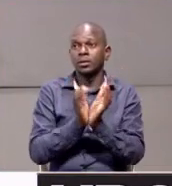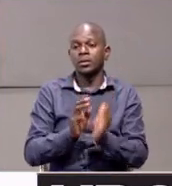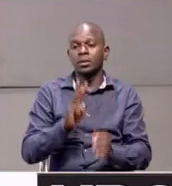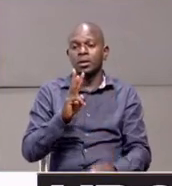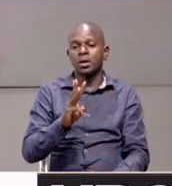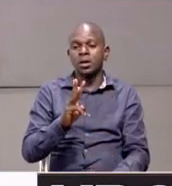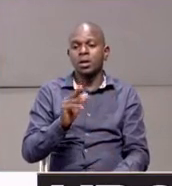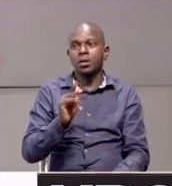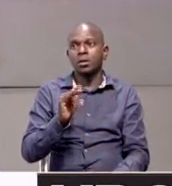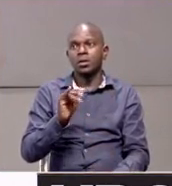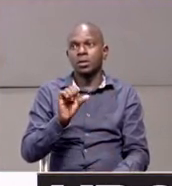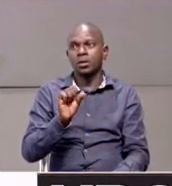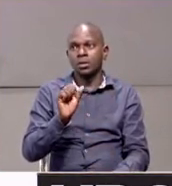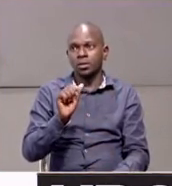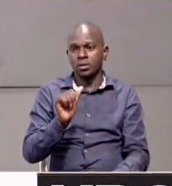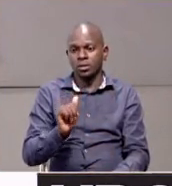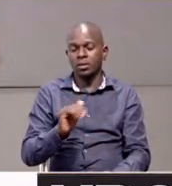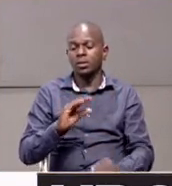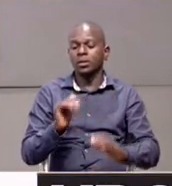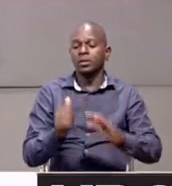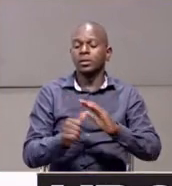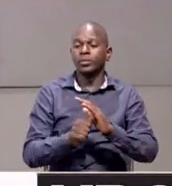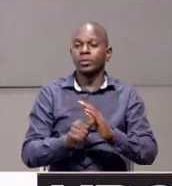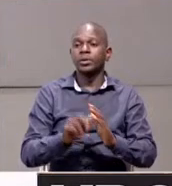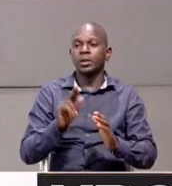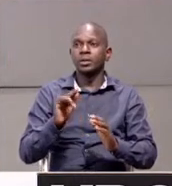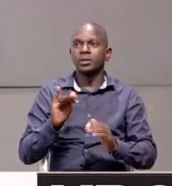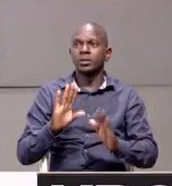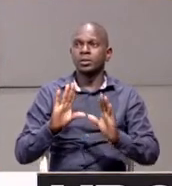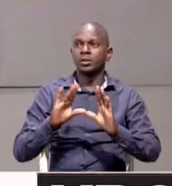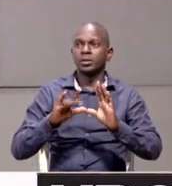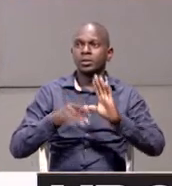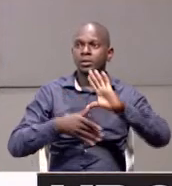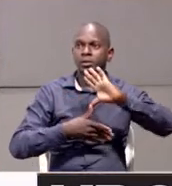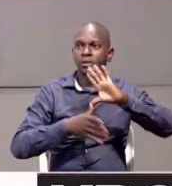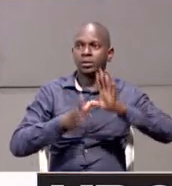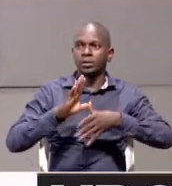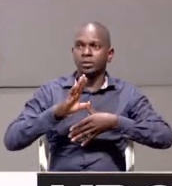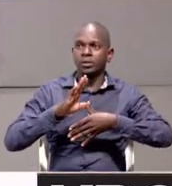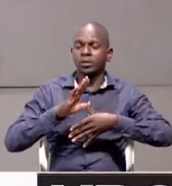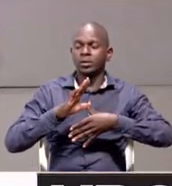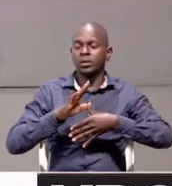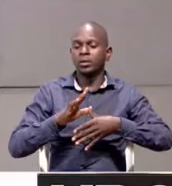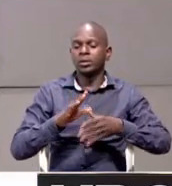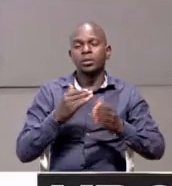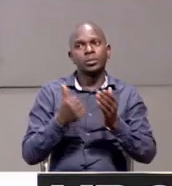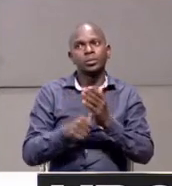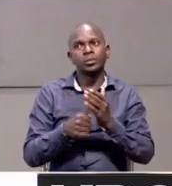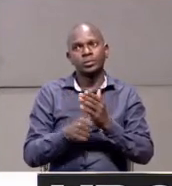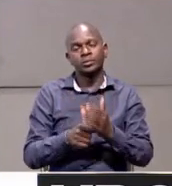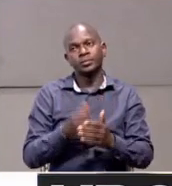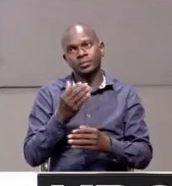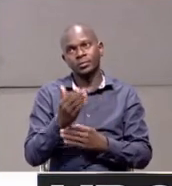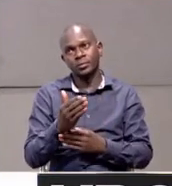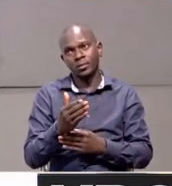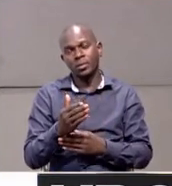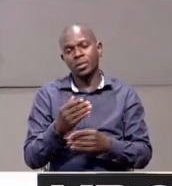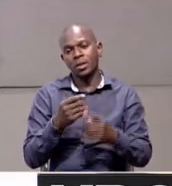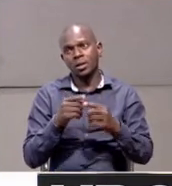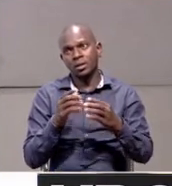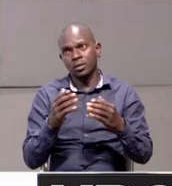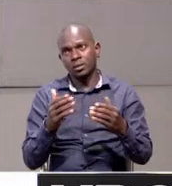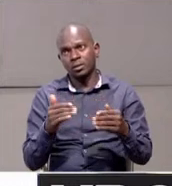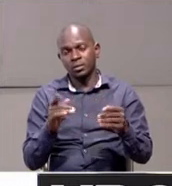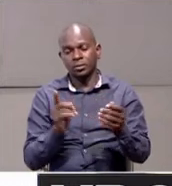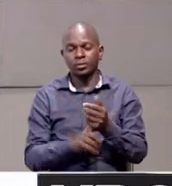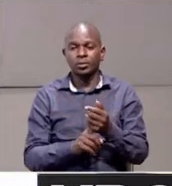Bwamiko, who was confirmed as the deputy RDC of Luka, is on suspension for misconduct. The right one, unfortunately, he